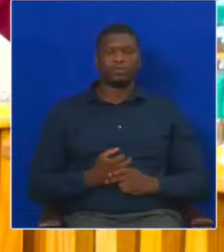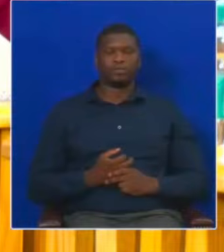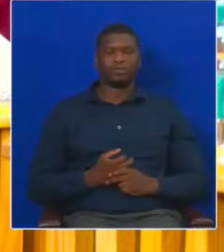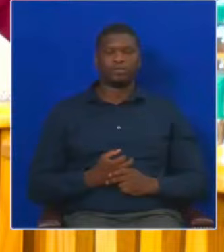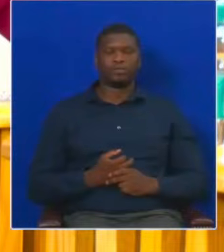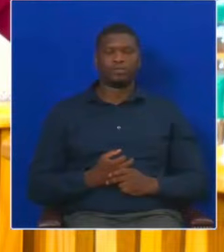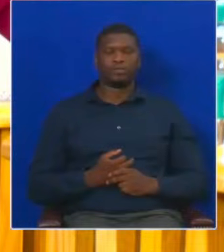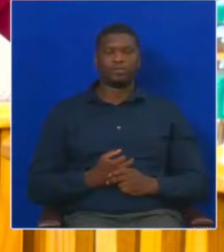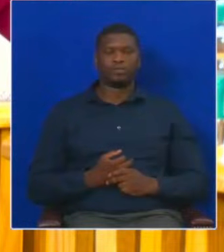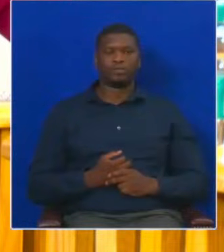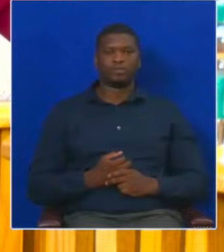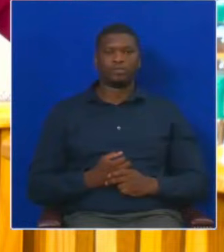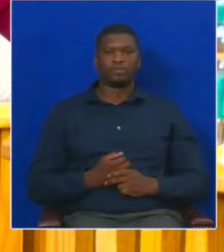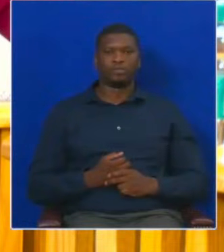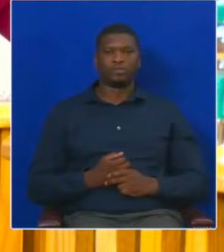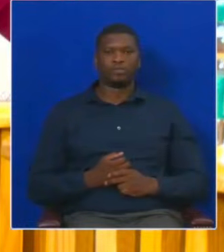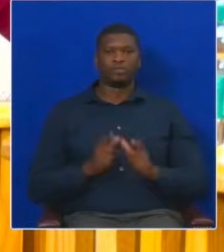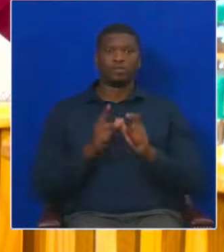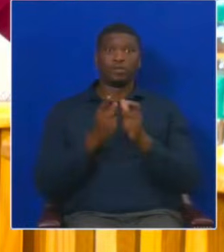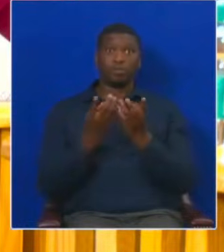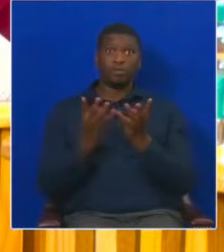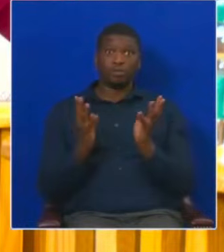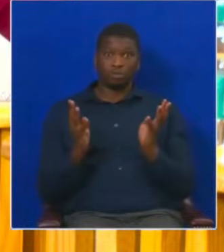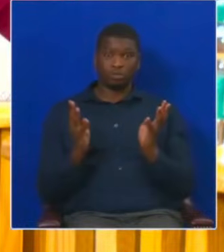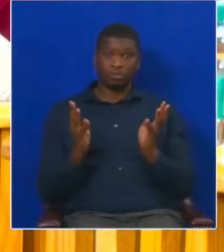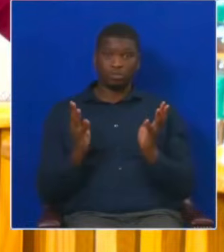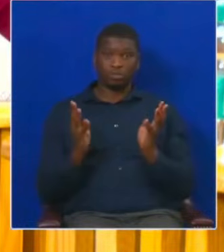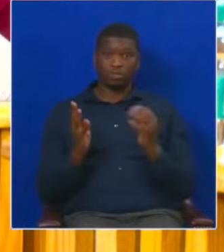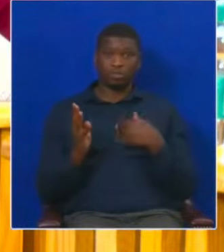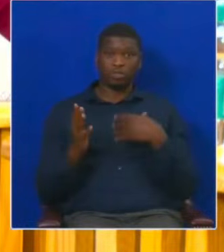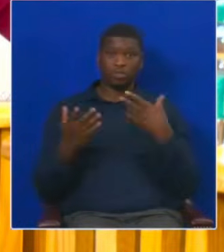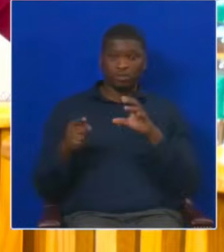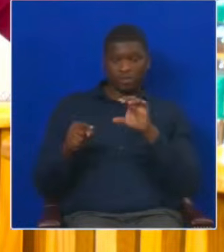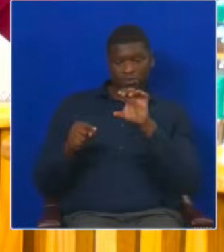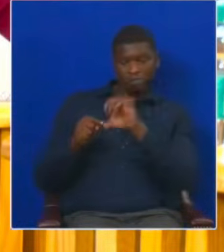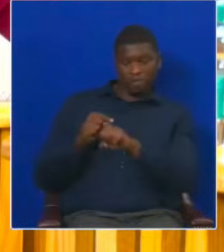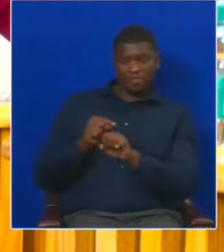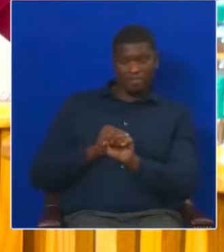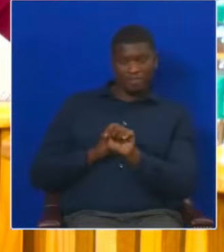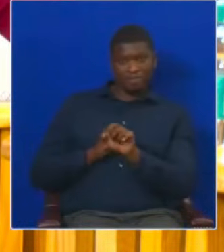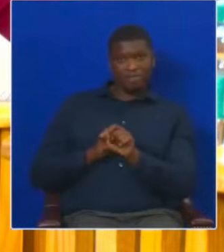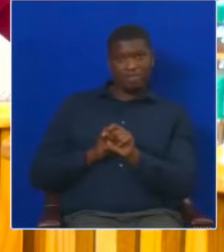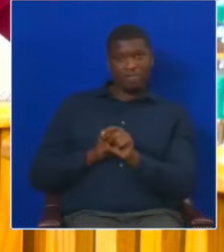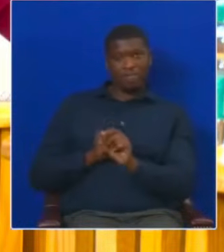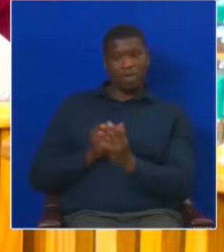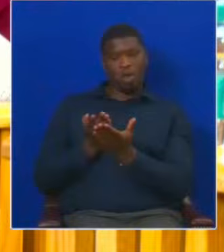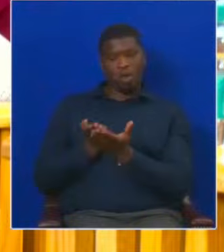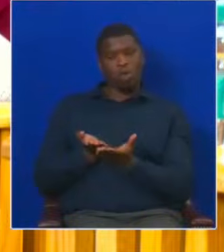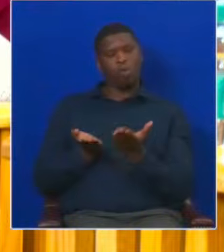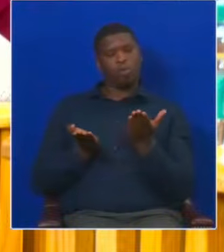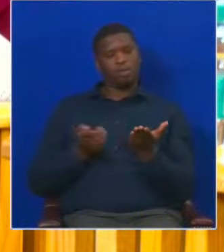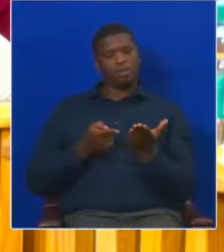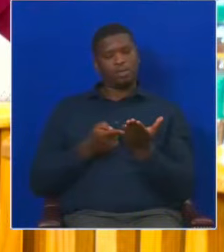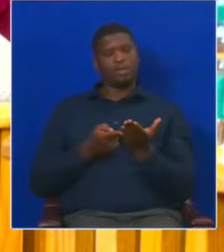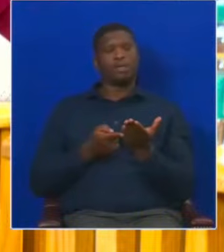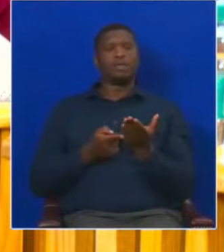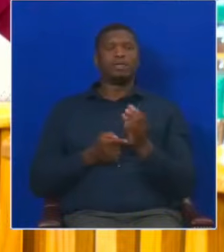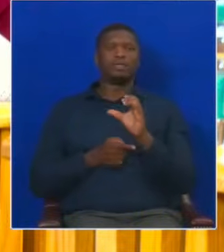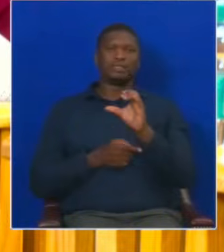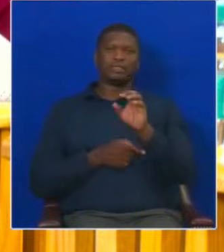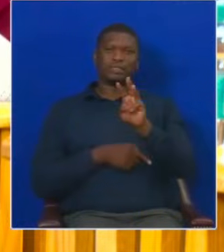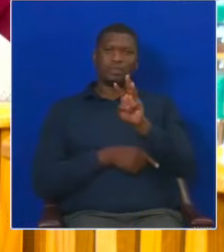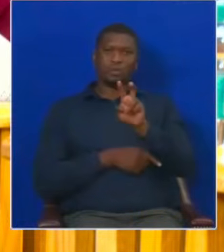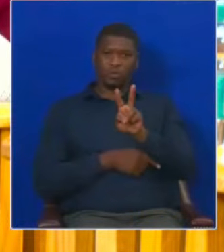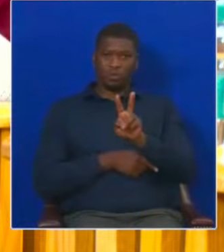Commissioners, I note that the copy of Annexure WC2 in your file, the affidavit is